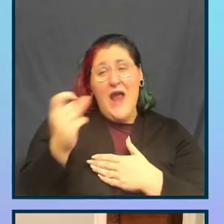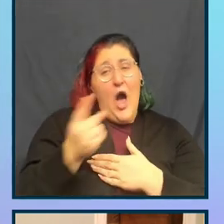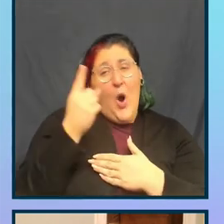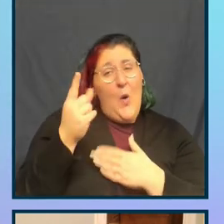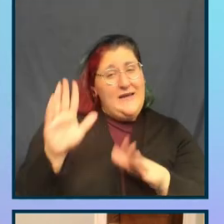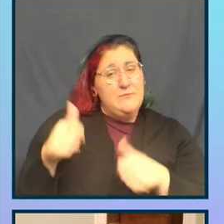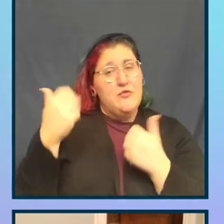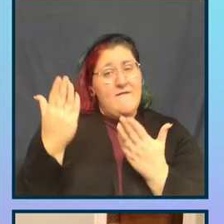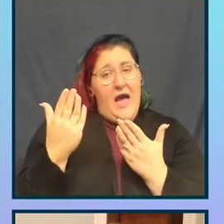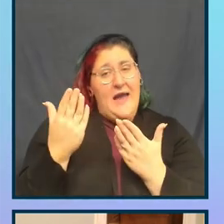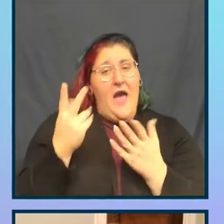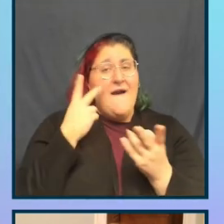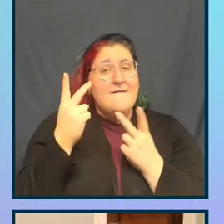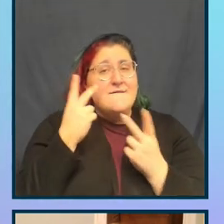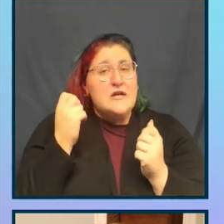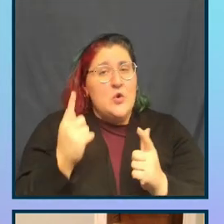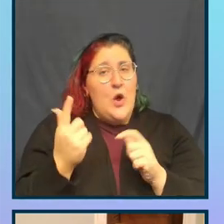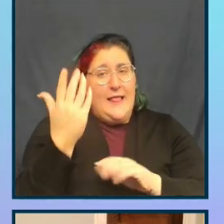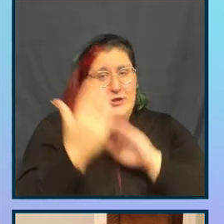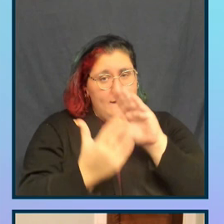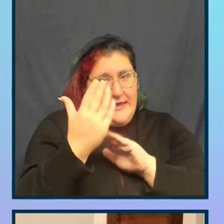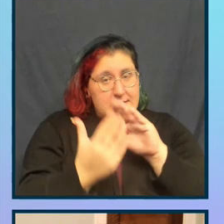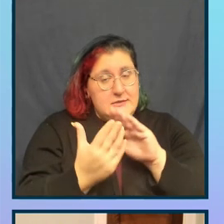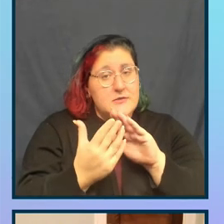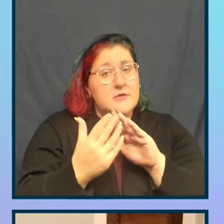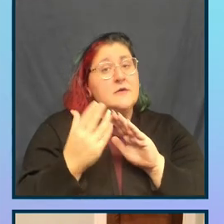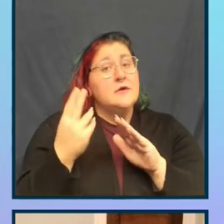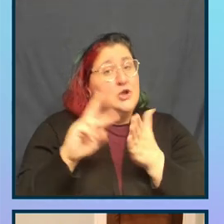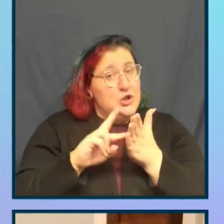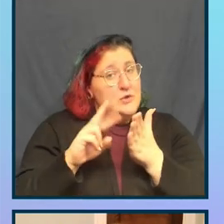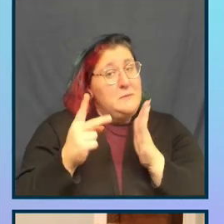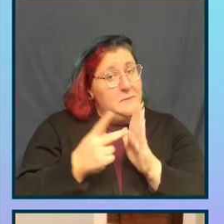to understand your meaning without visual context.